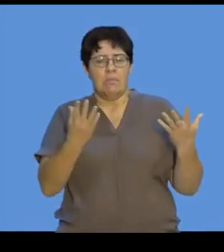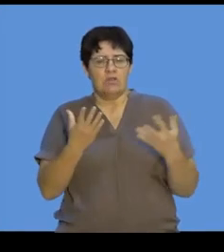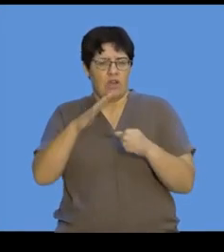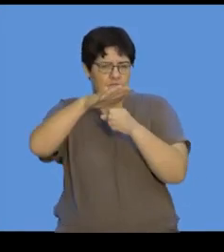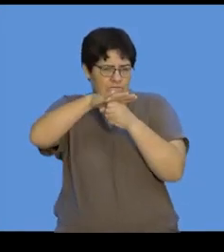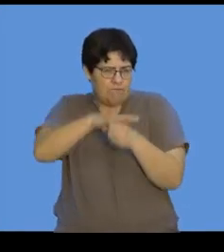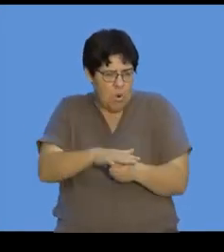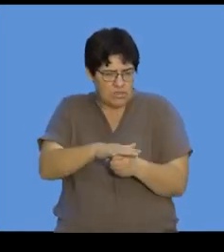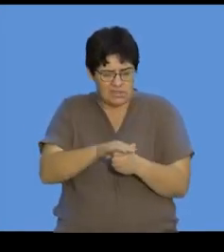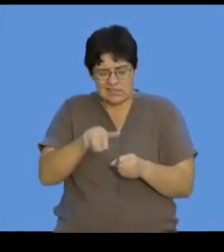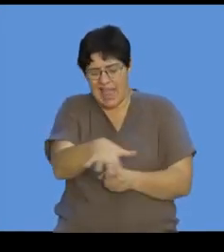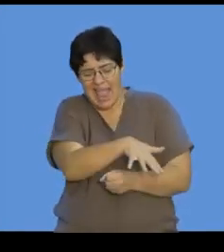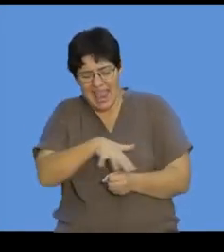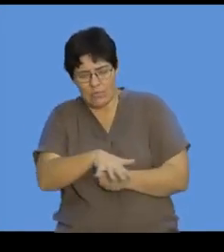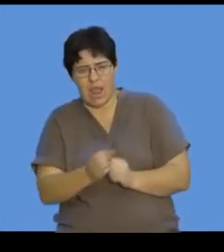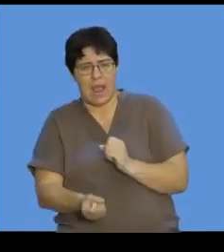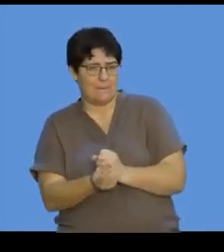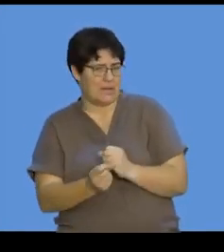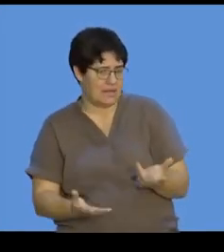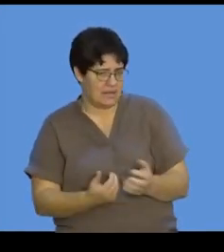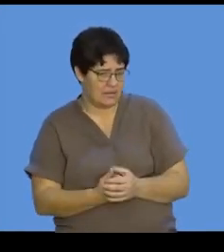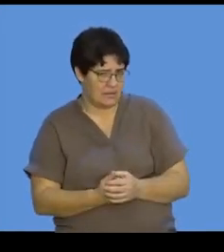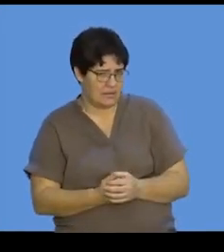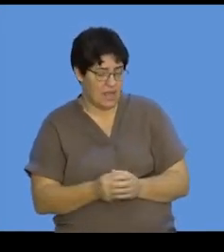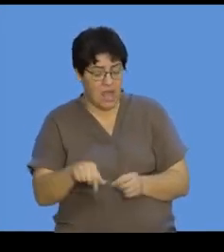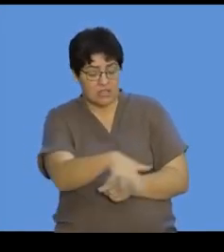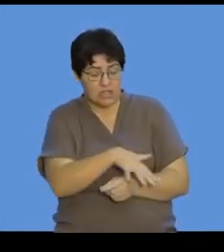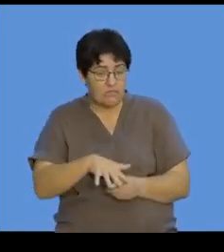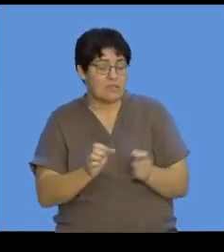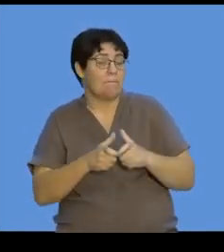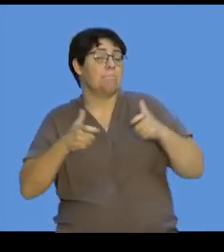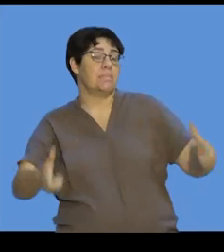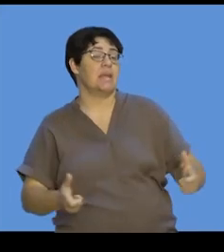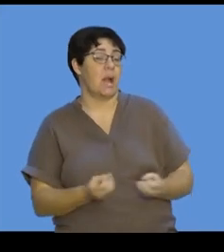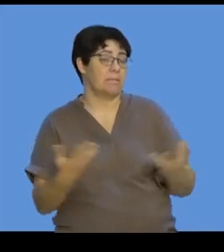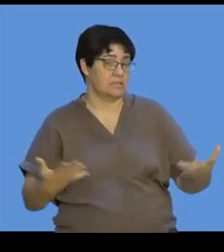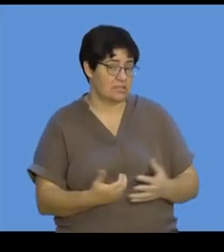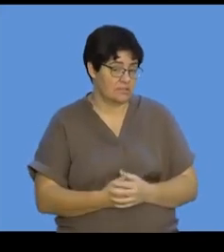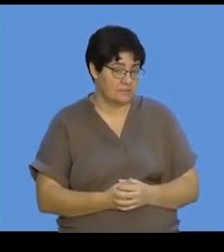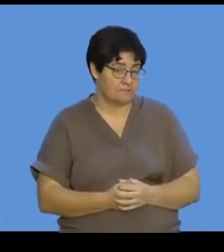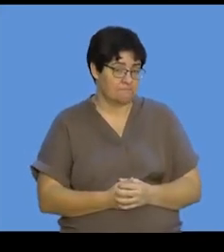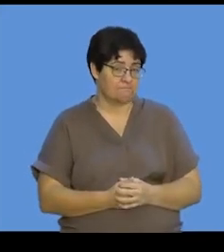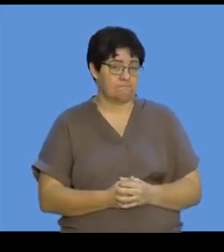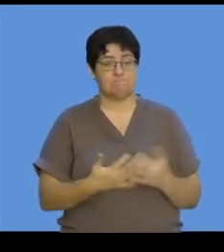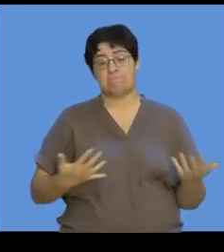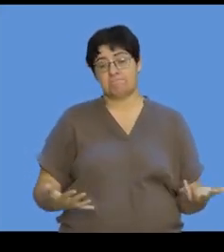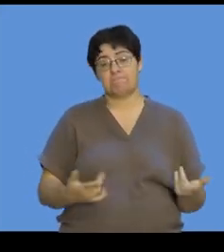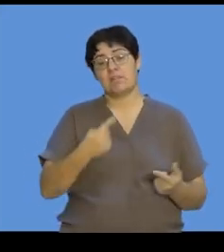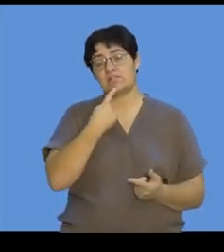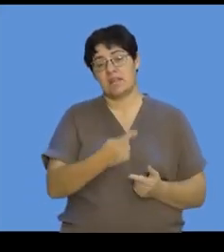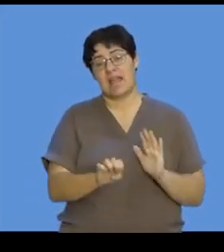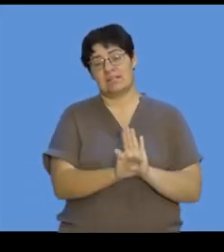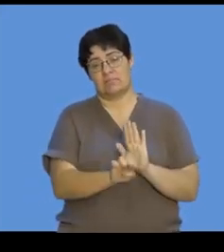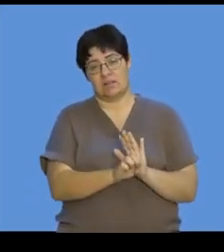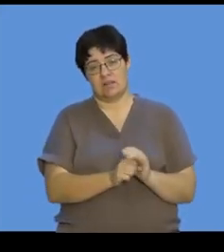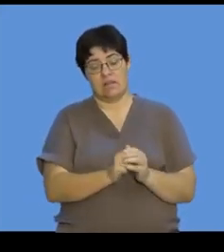exerted on a surface, okay, and how big is that surface area? So if, say, for argument's sake, we can make an example.